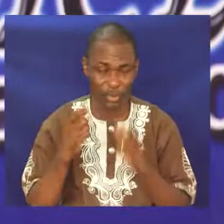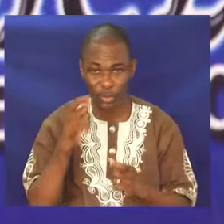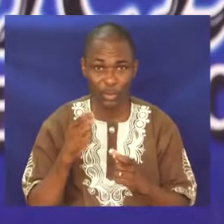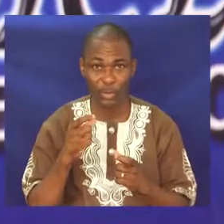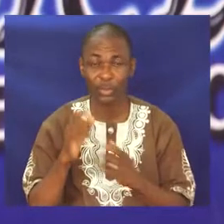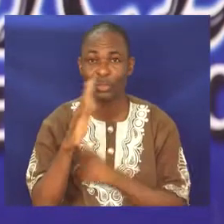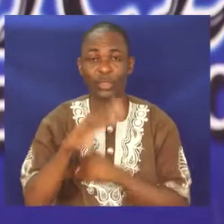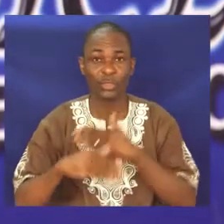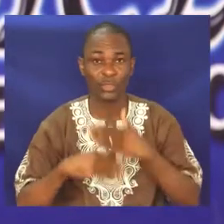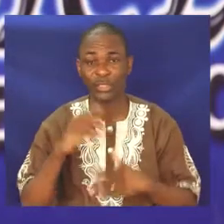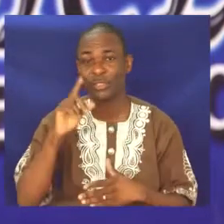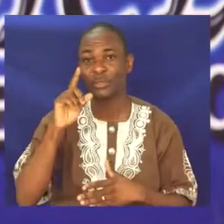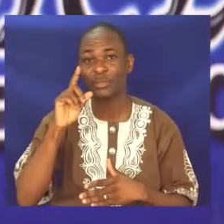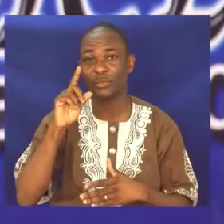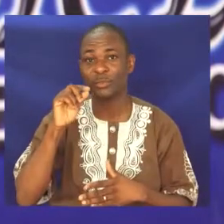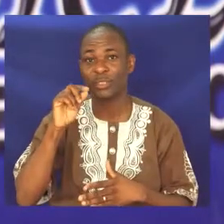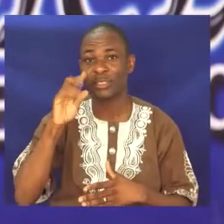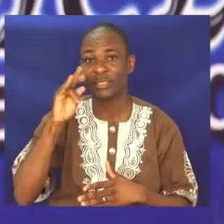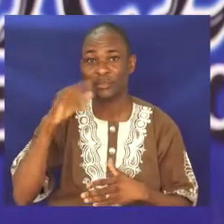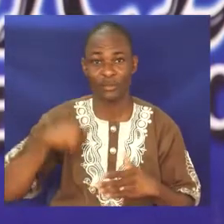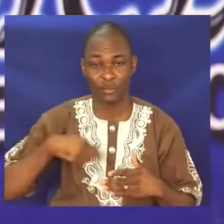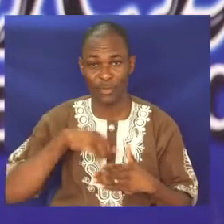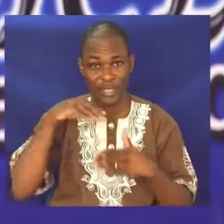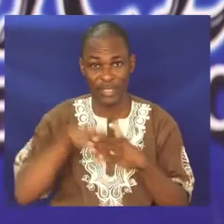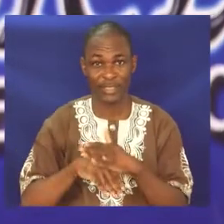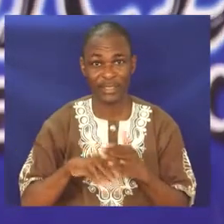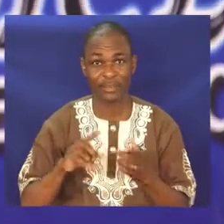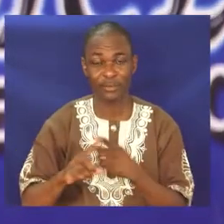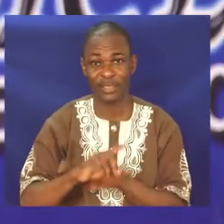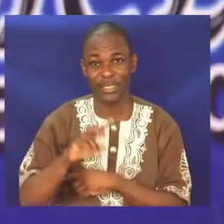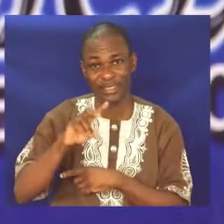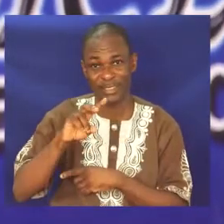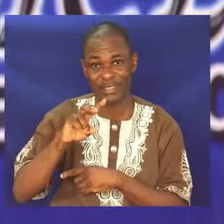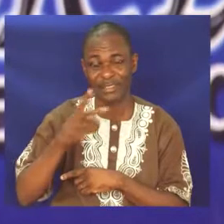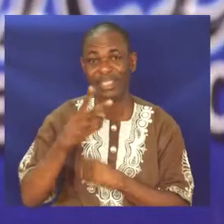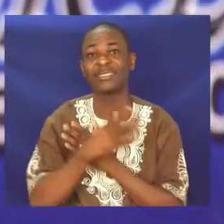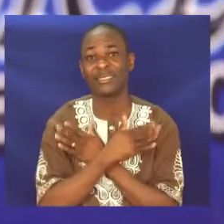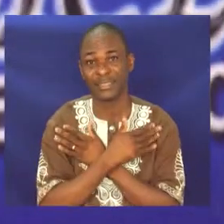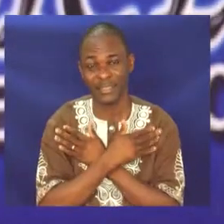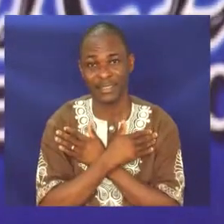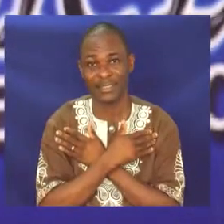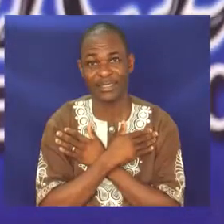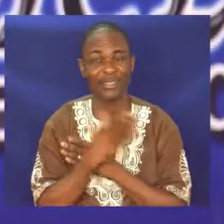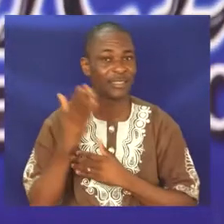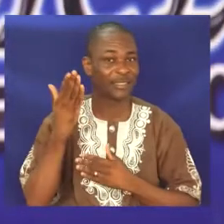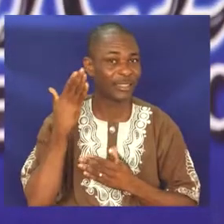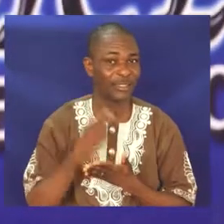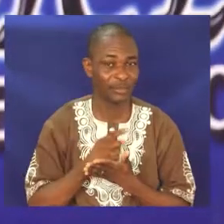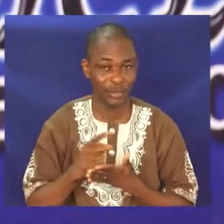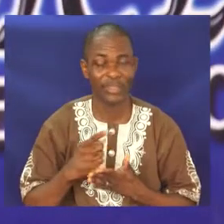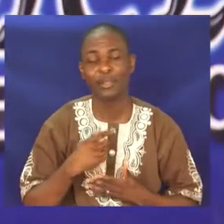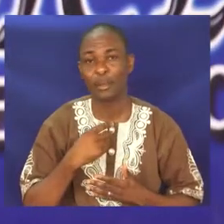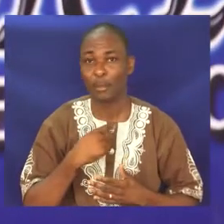afre 2017 emo no. Kwasiada a etoso mienu enie. Na na wotwe twa me ba be ka kire wo